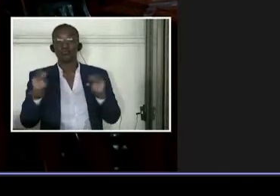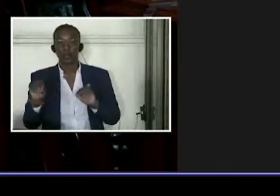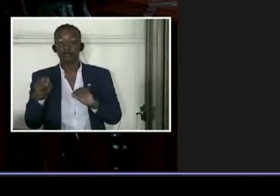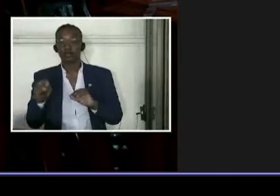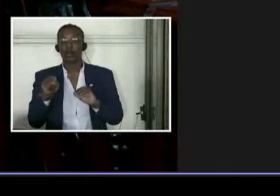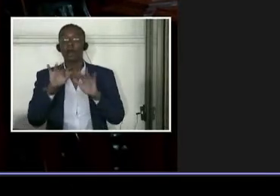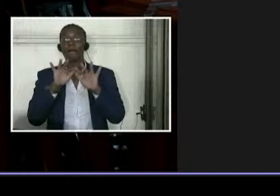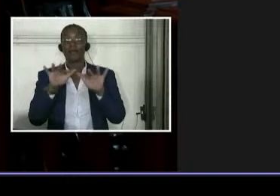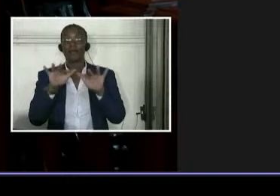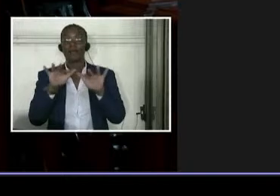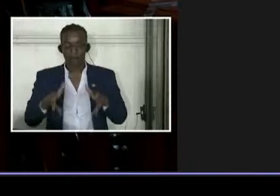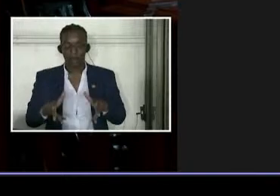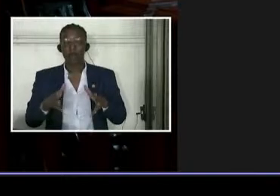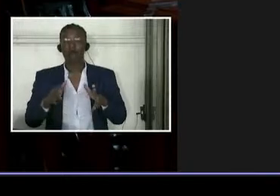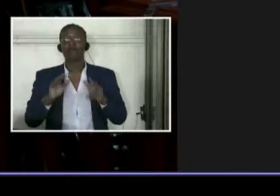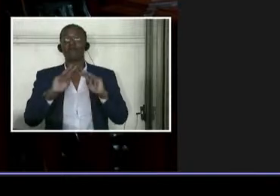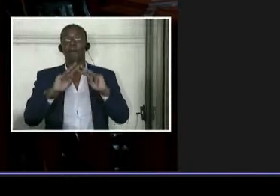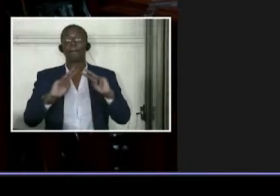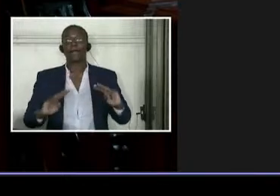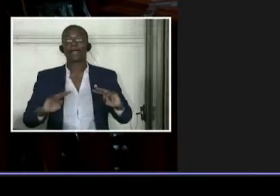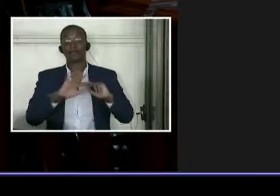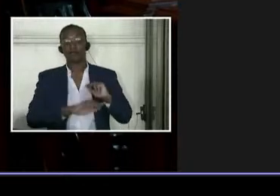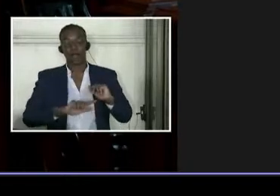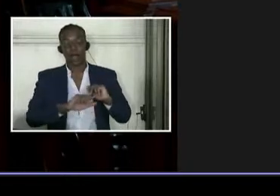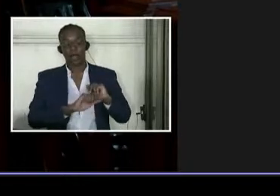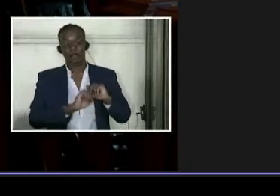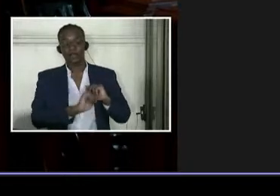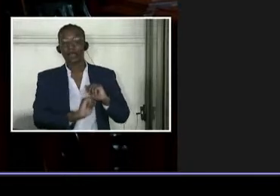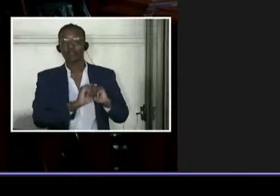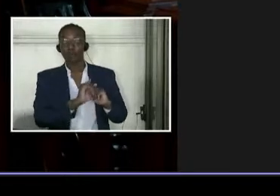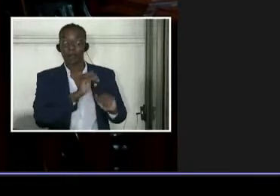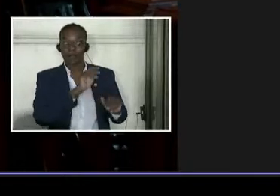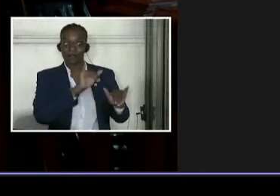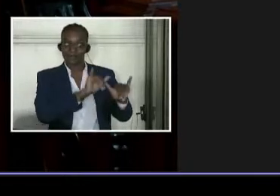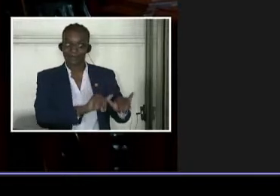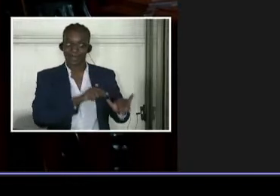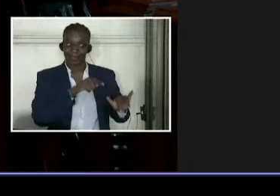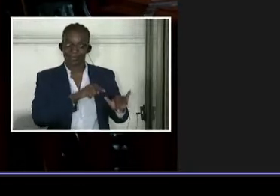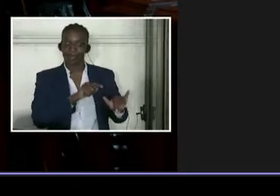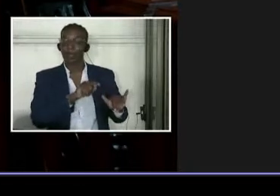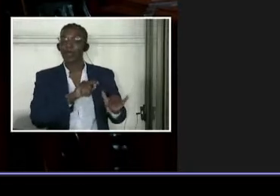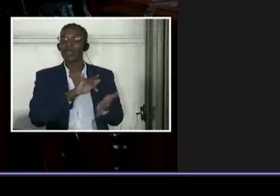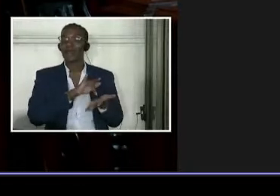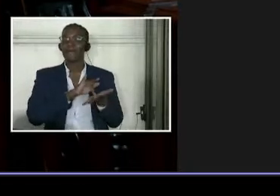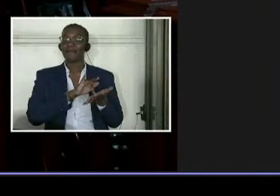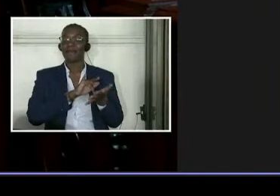people to a strategic piece of land, and those who are residing at a middle class